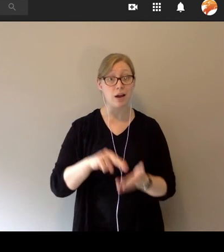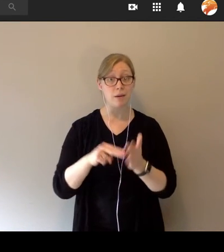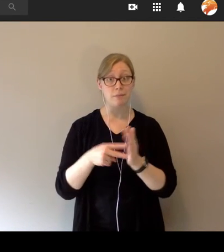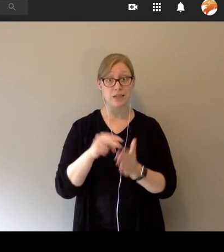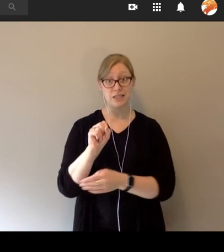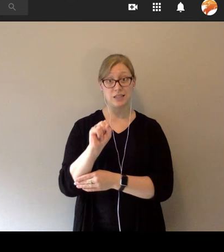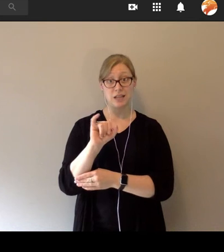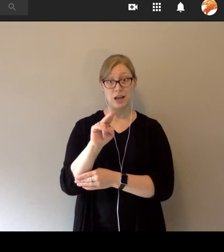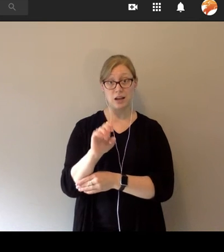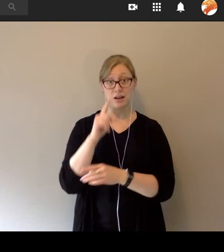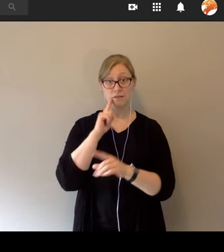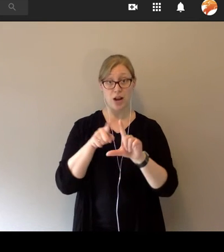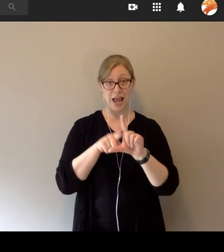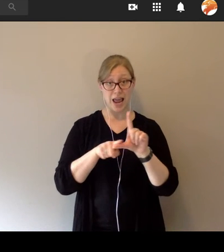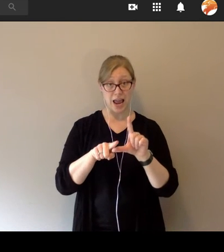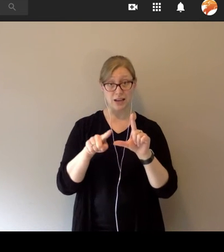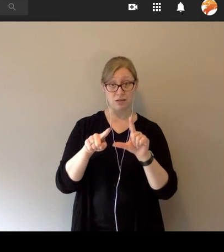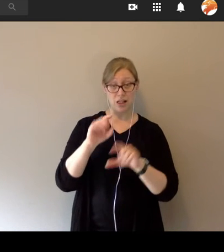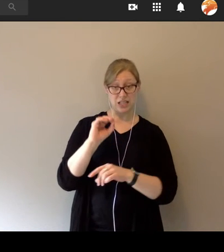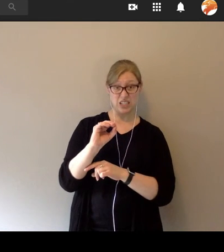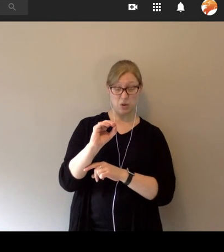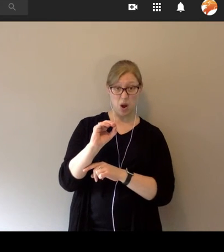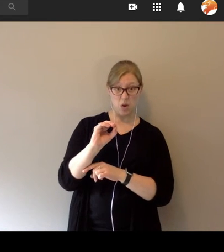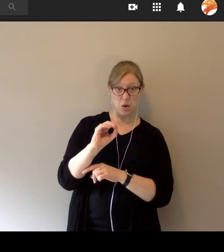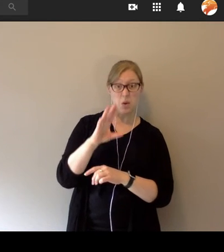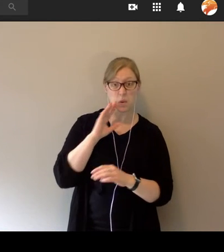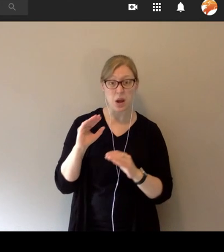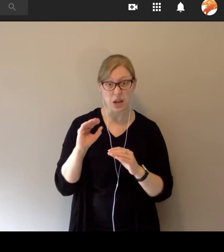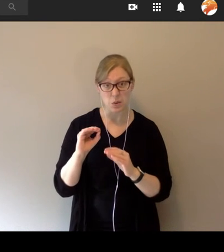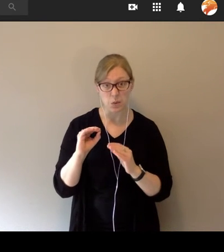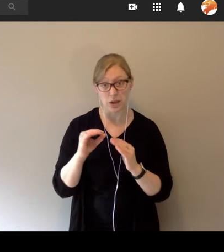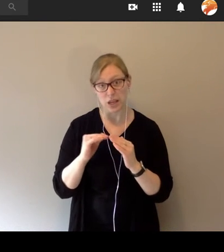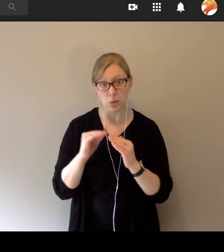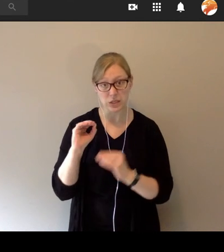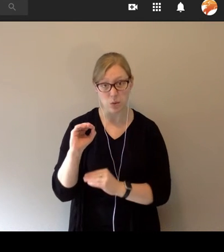angle of 0 is also equal to 0.